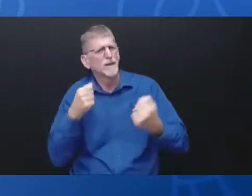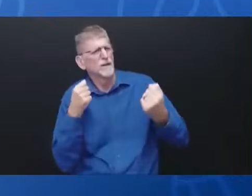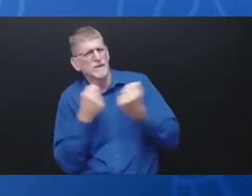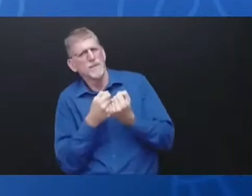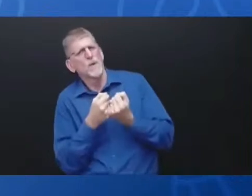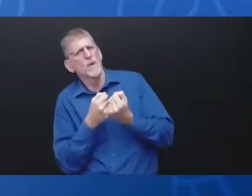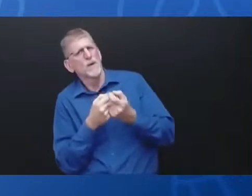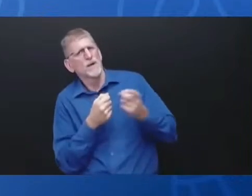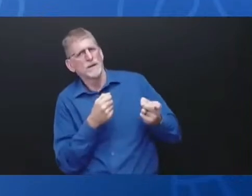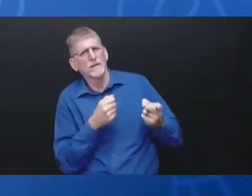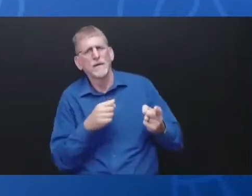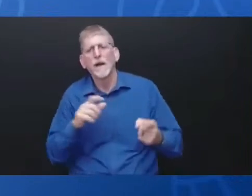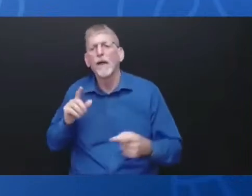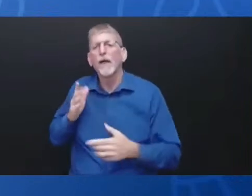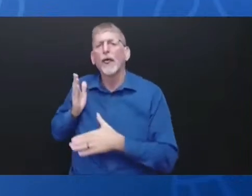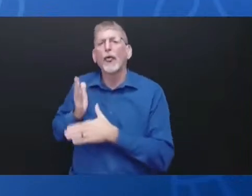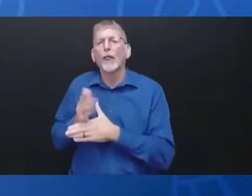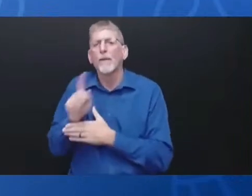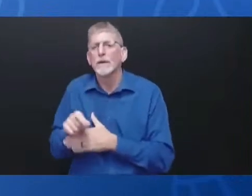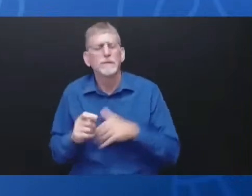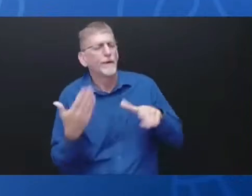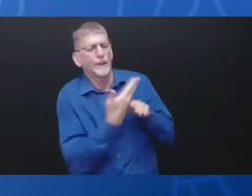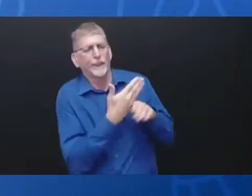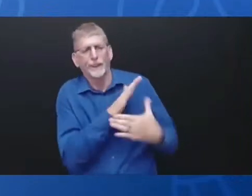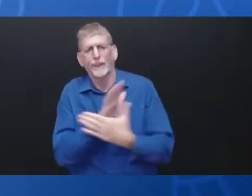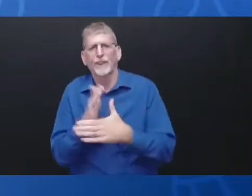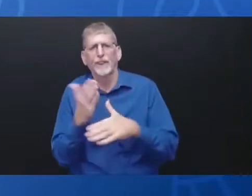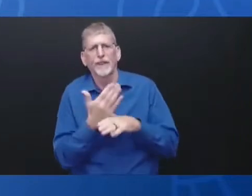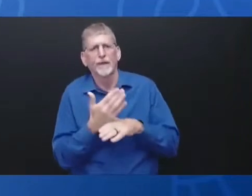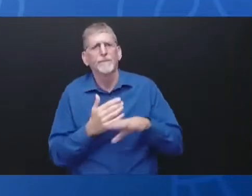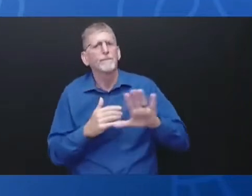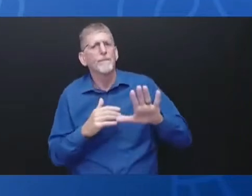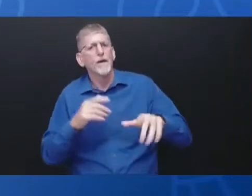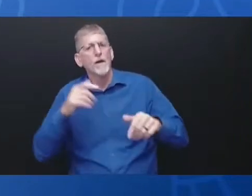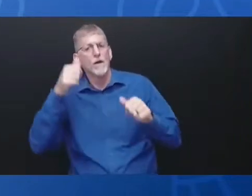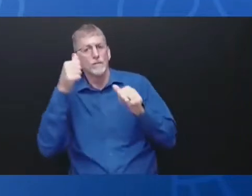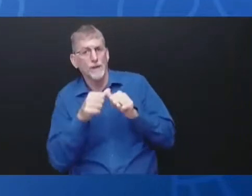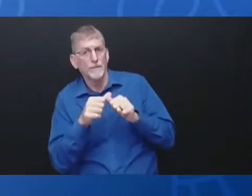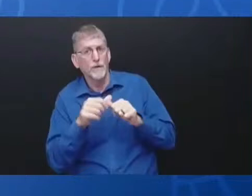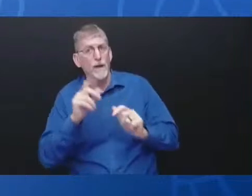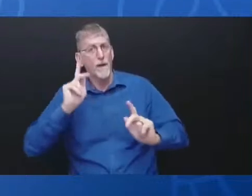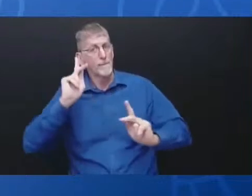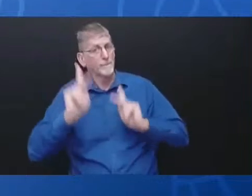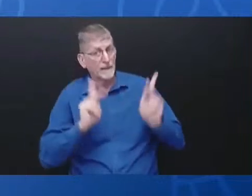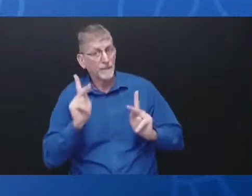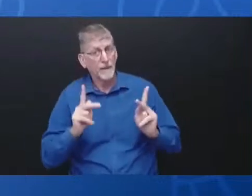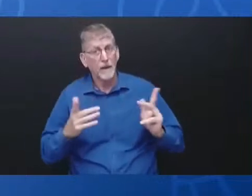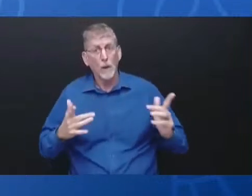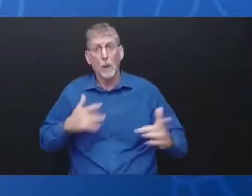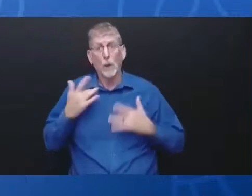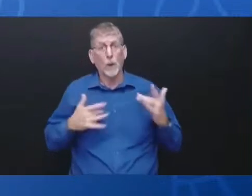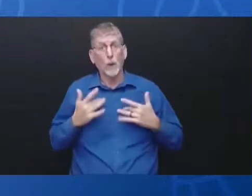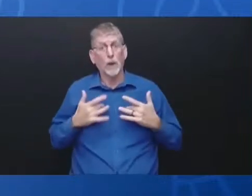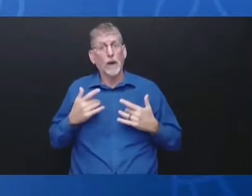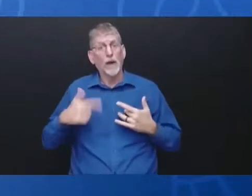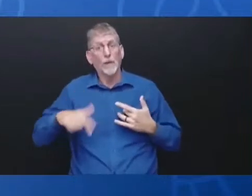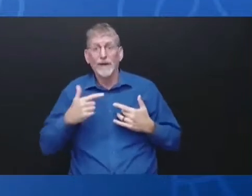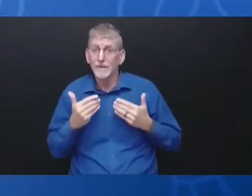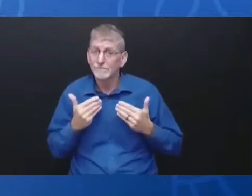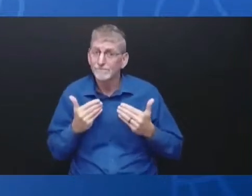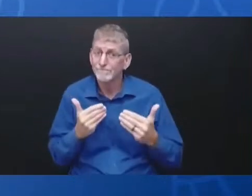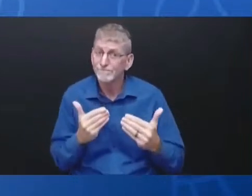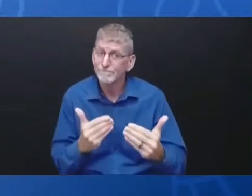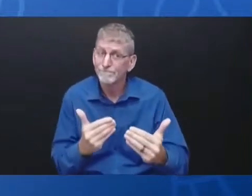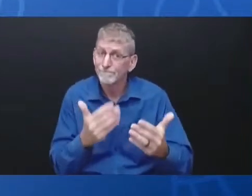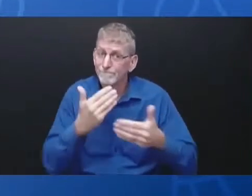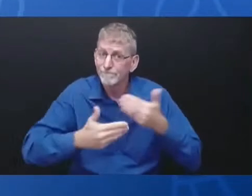People are excited about the nature of the actions that we're taking swiftly. And this is one of them, and we will see it play out in